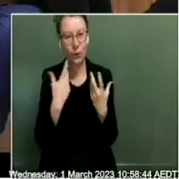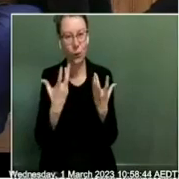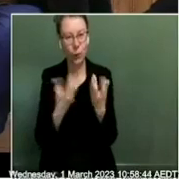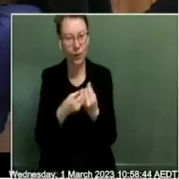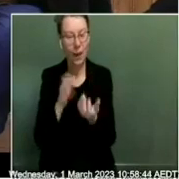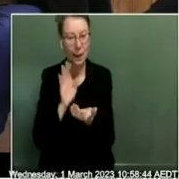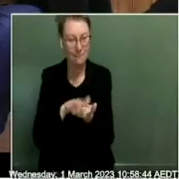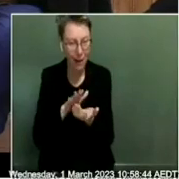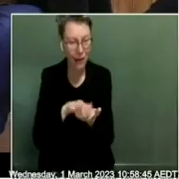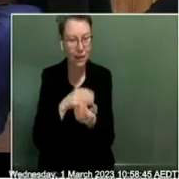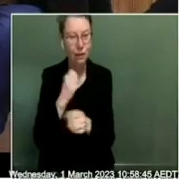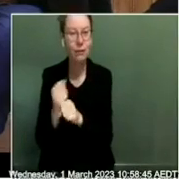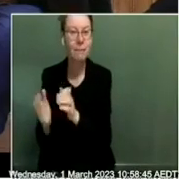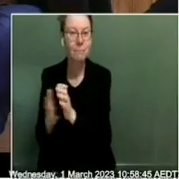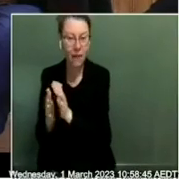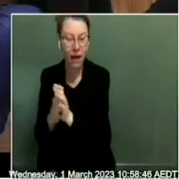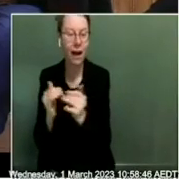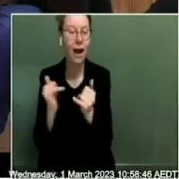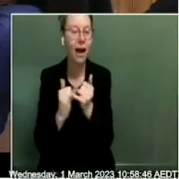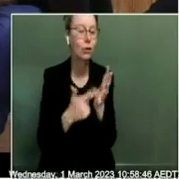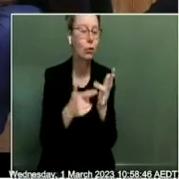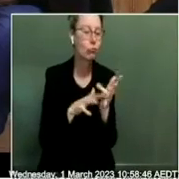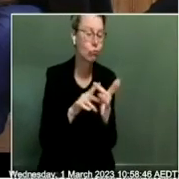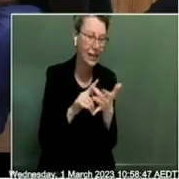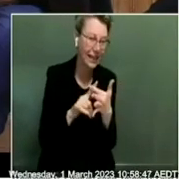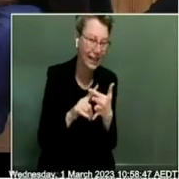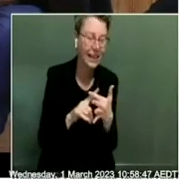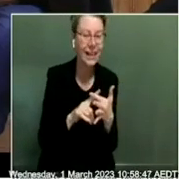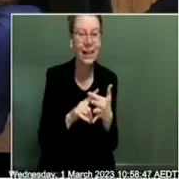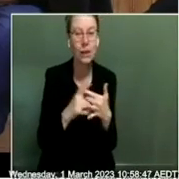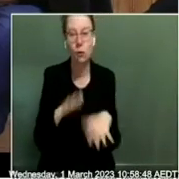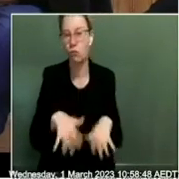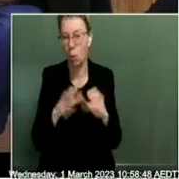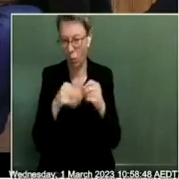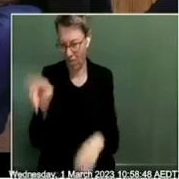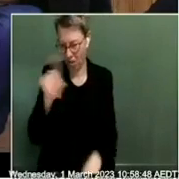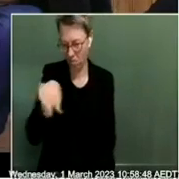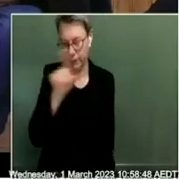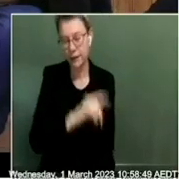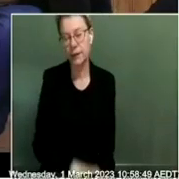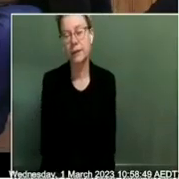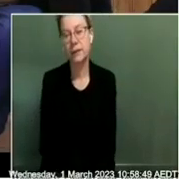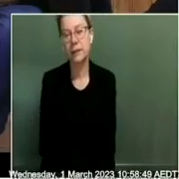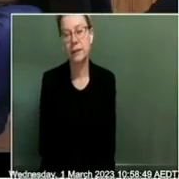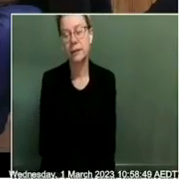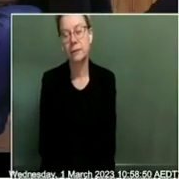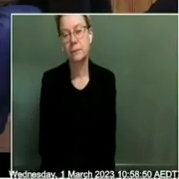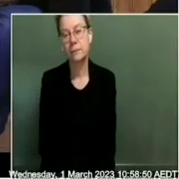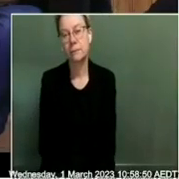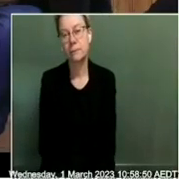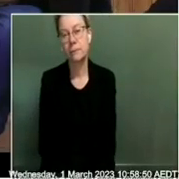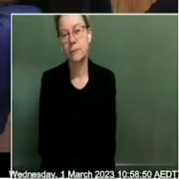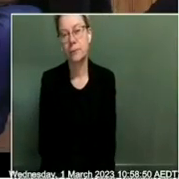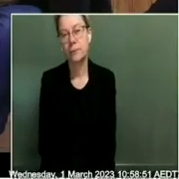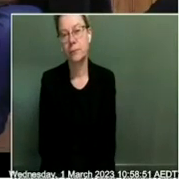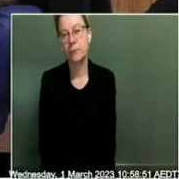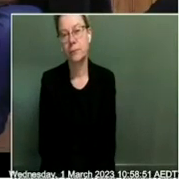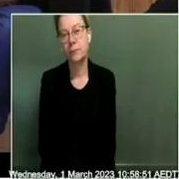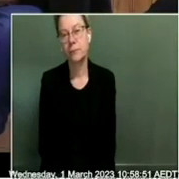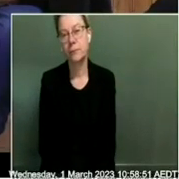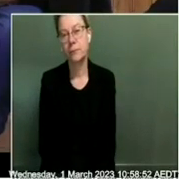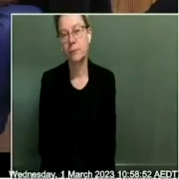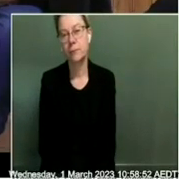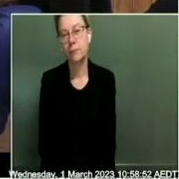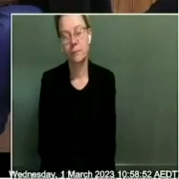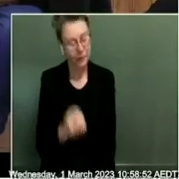Auntie Gloria. We grew up with them. But I forget what I was saying, sis. Don't